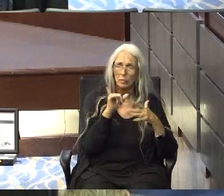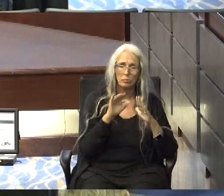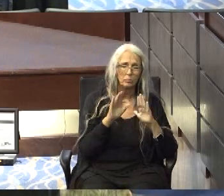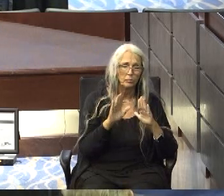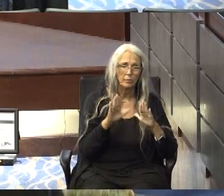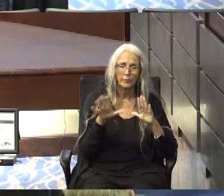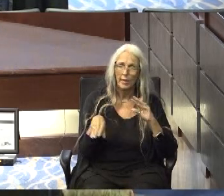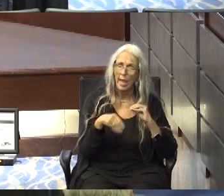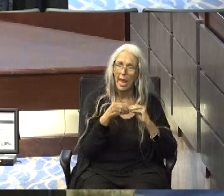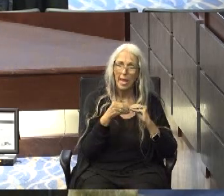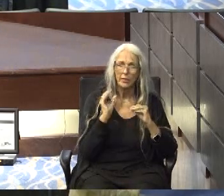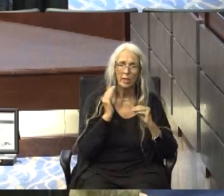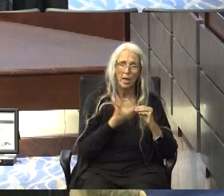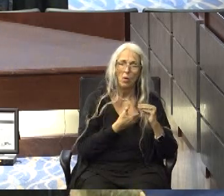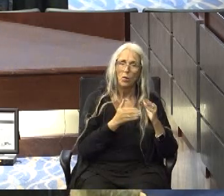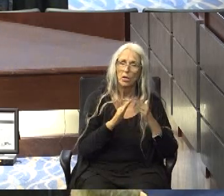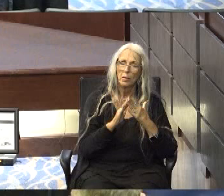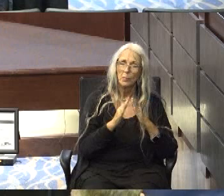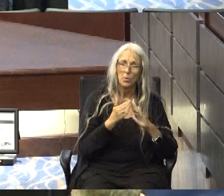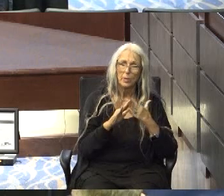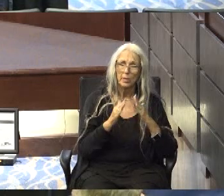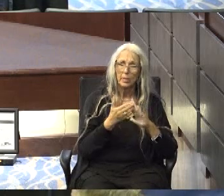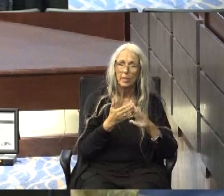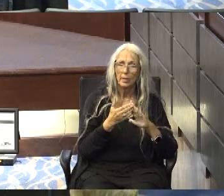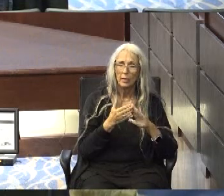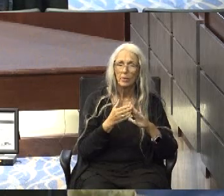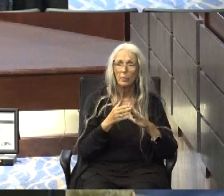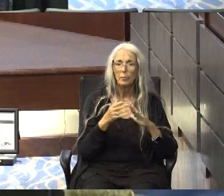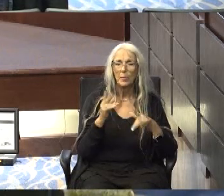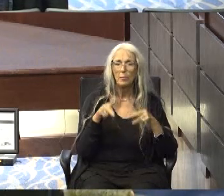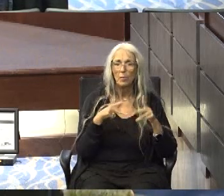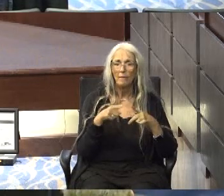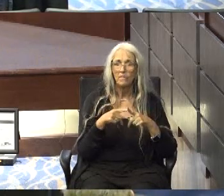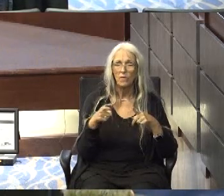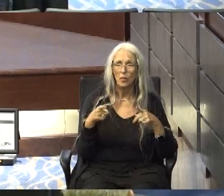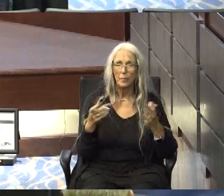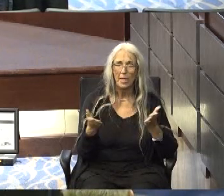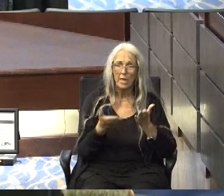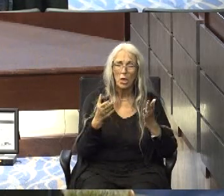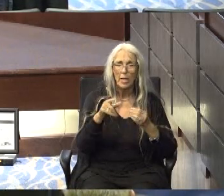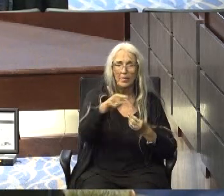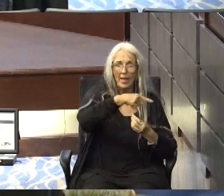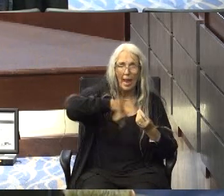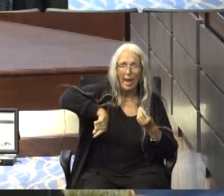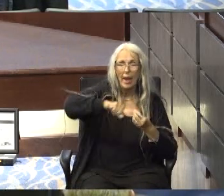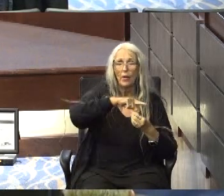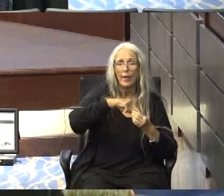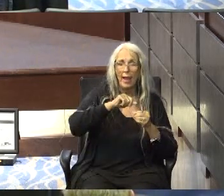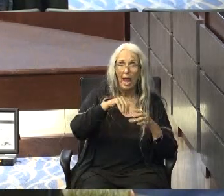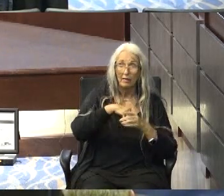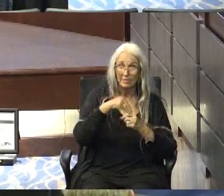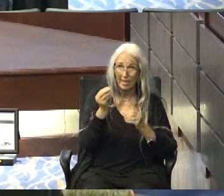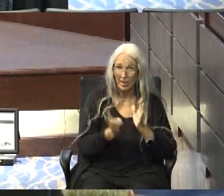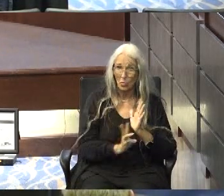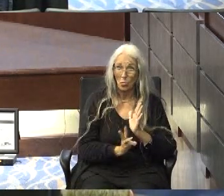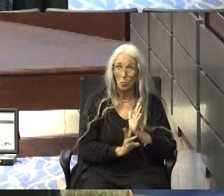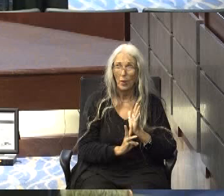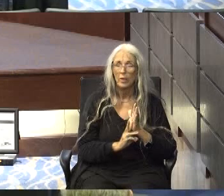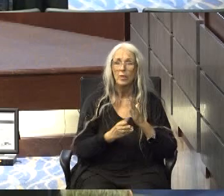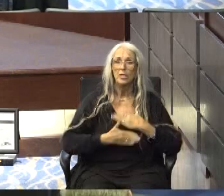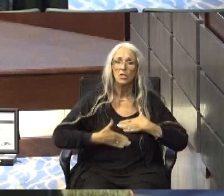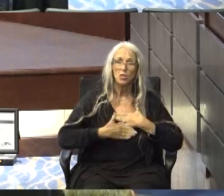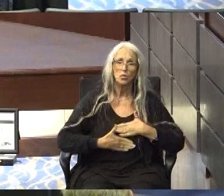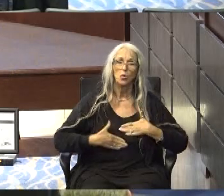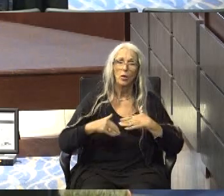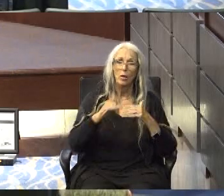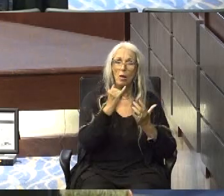really excited to see our residents and people from the region and people from all around the state be able to enjoy arts